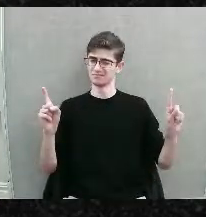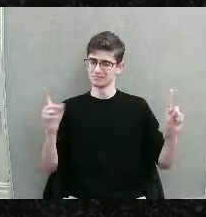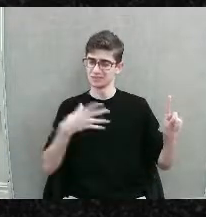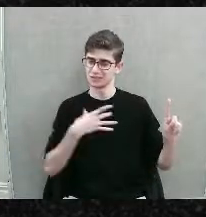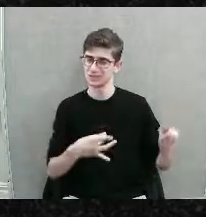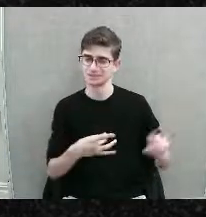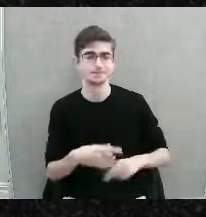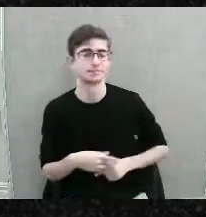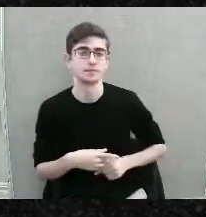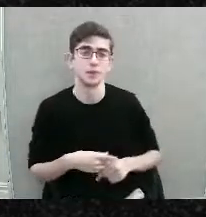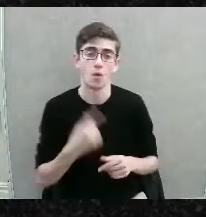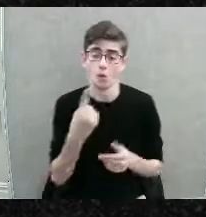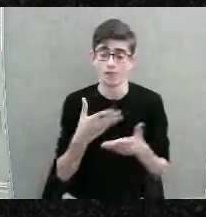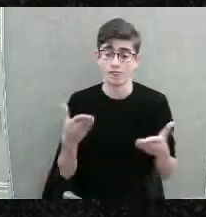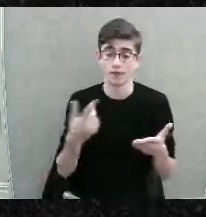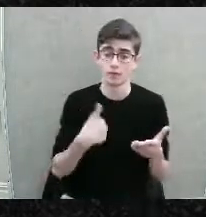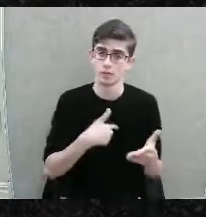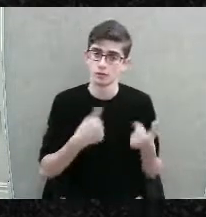of the things that we were trying